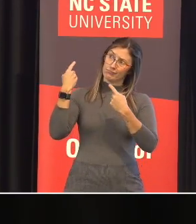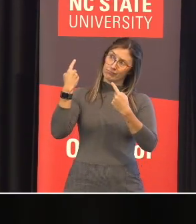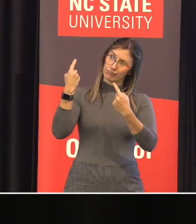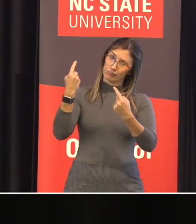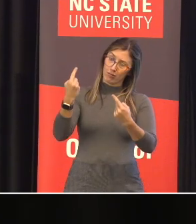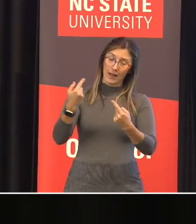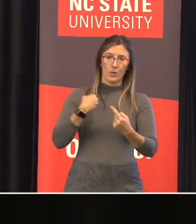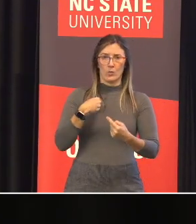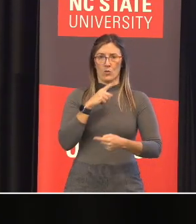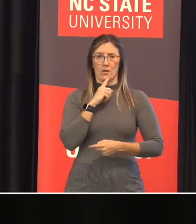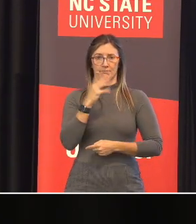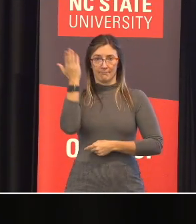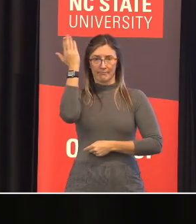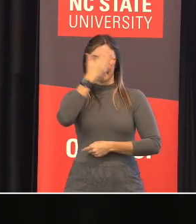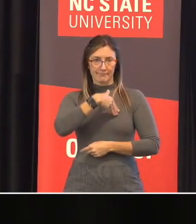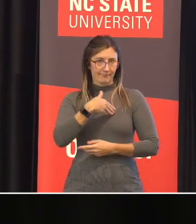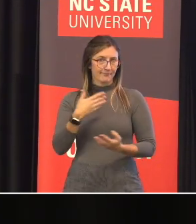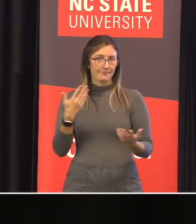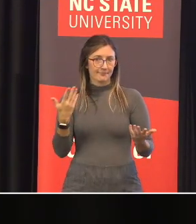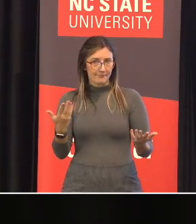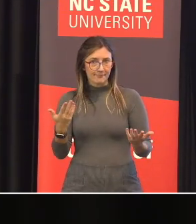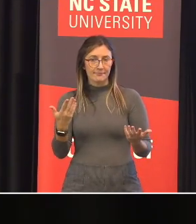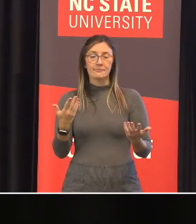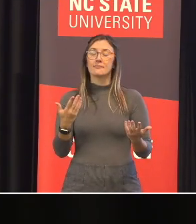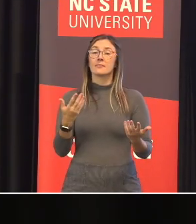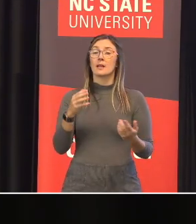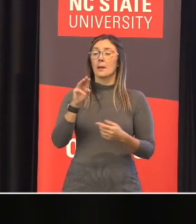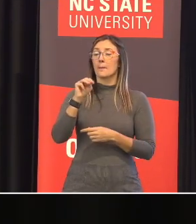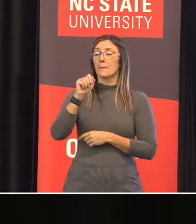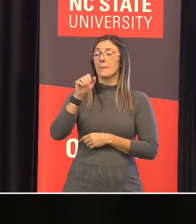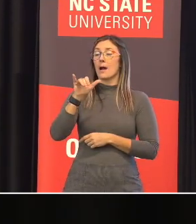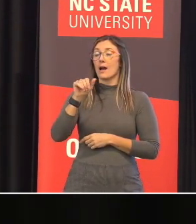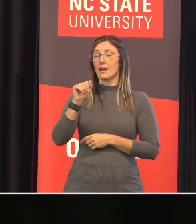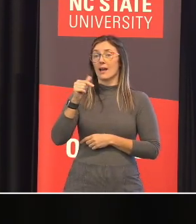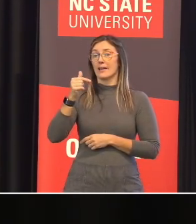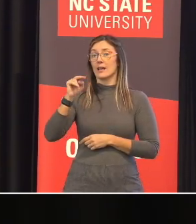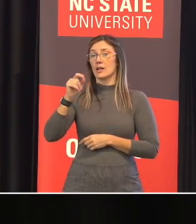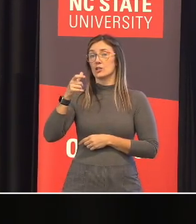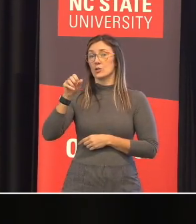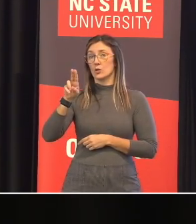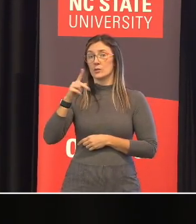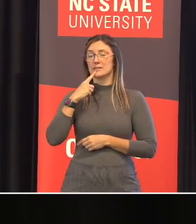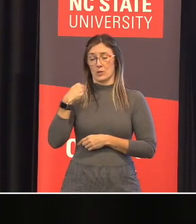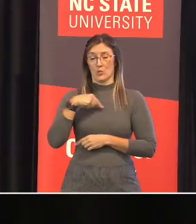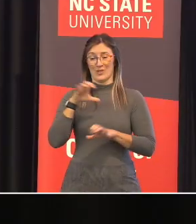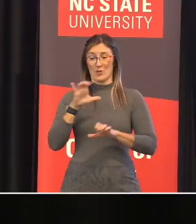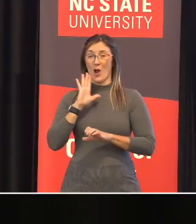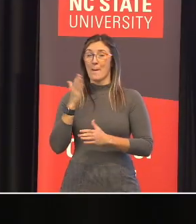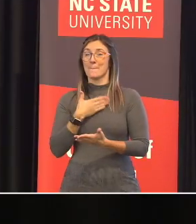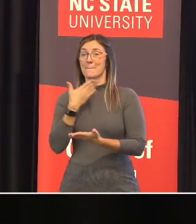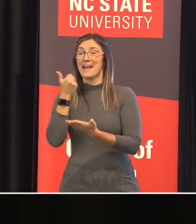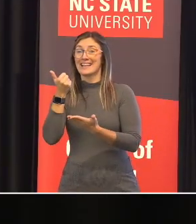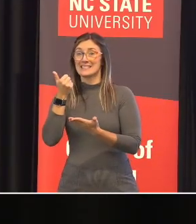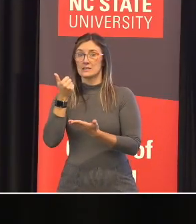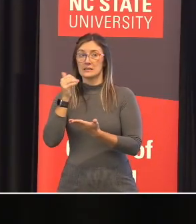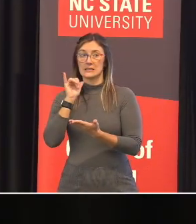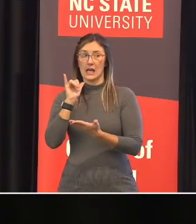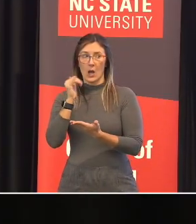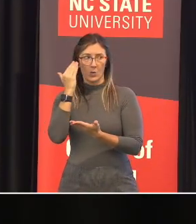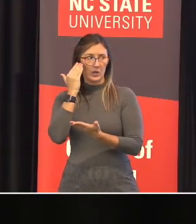didn't know existed. Maya Angelou said, we do our best until we know better. And then when we know better, we do